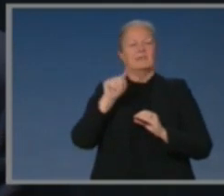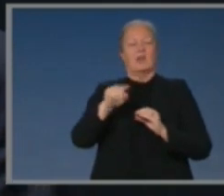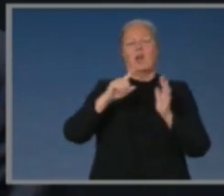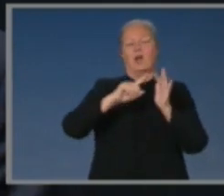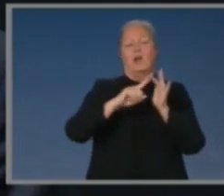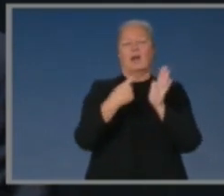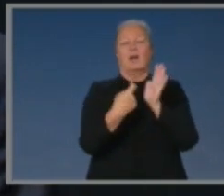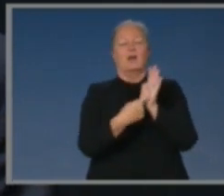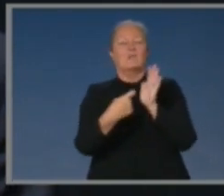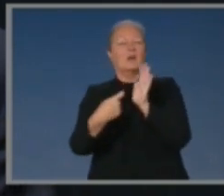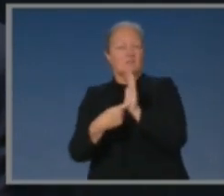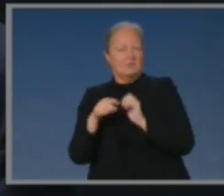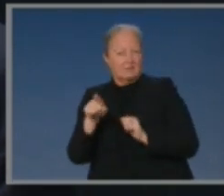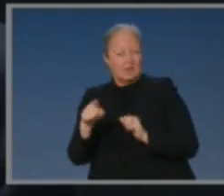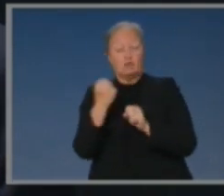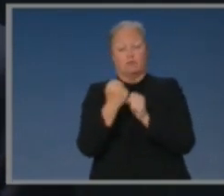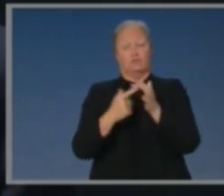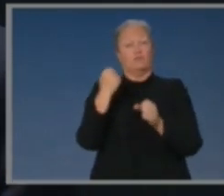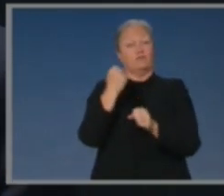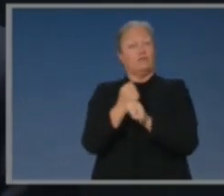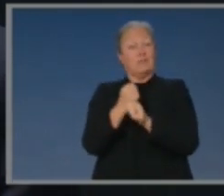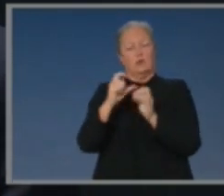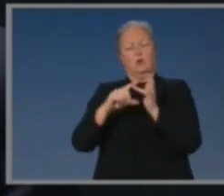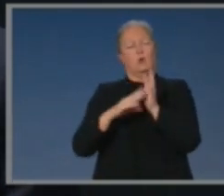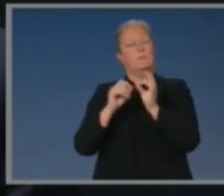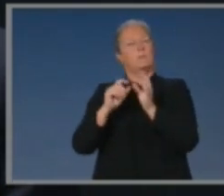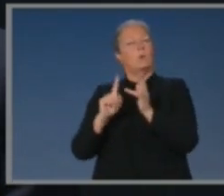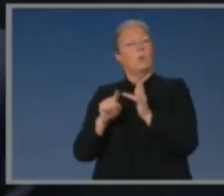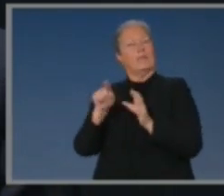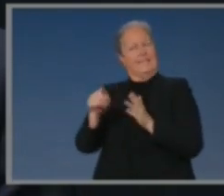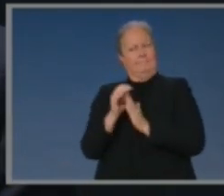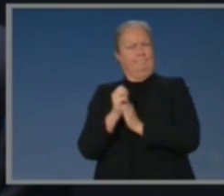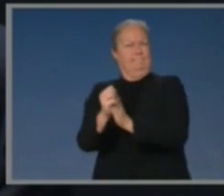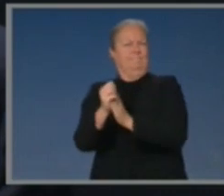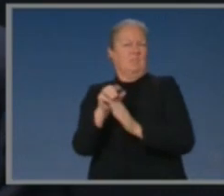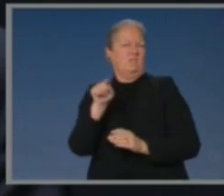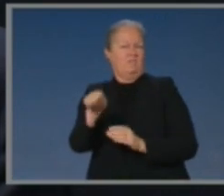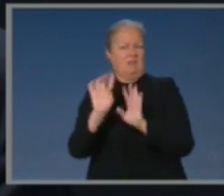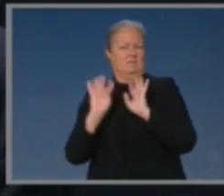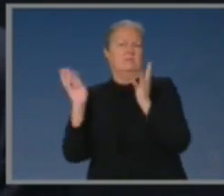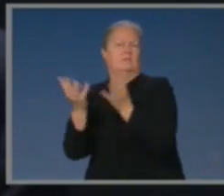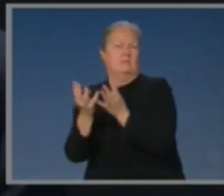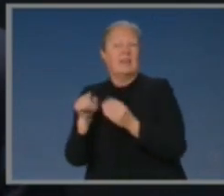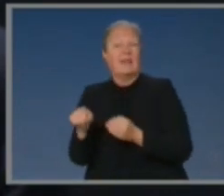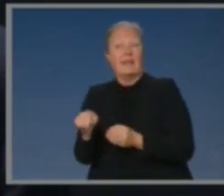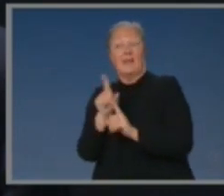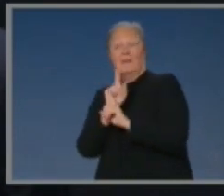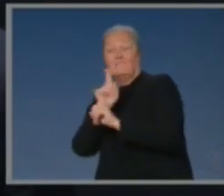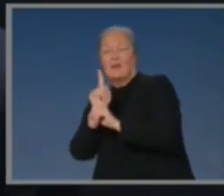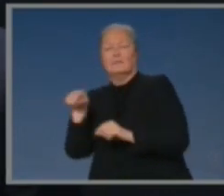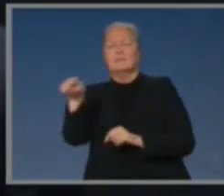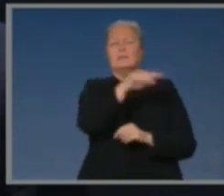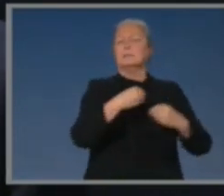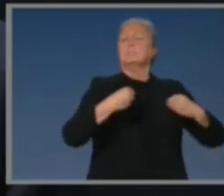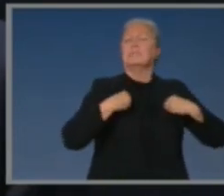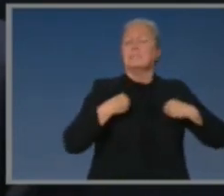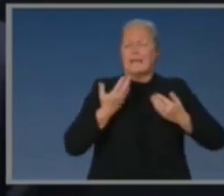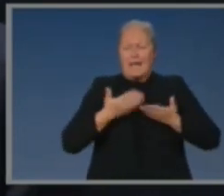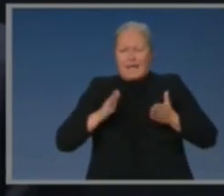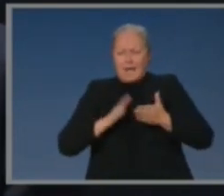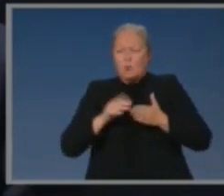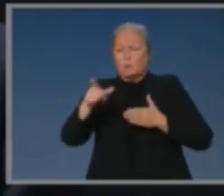by Greg Combet. And that is about advising workplaces and businesses on how to set up their workplace, but it's